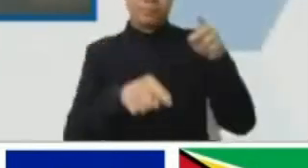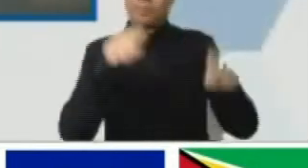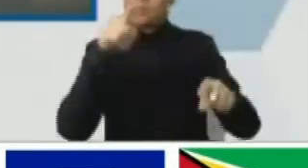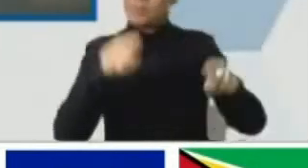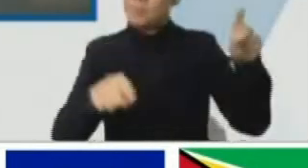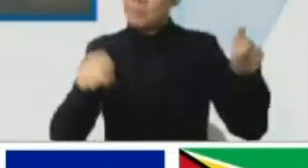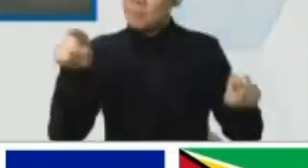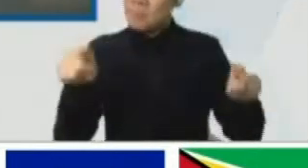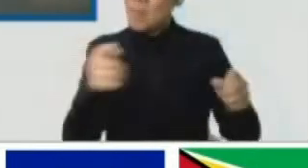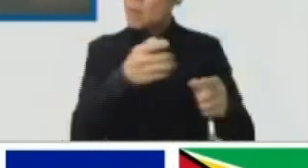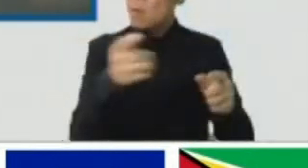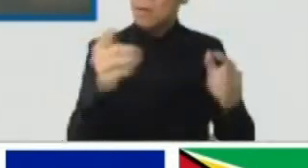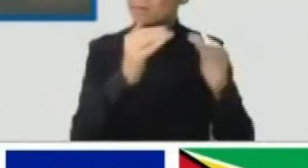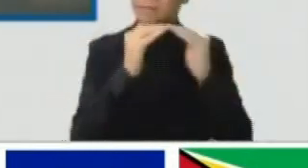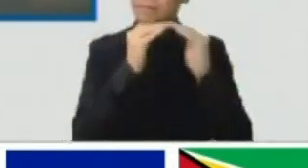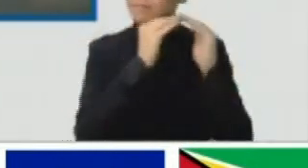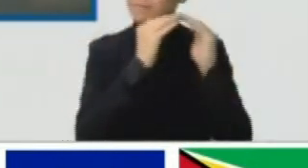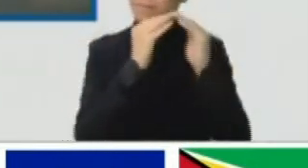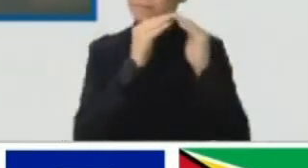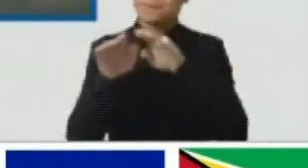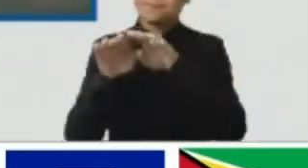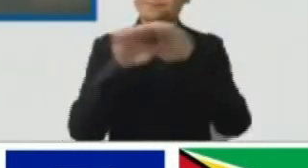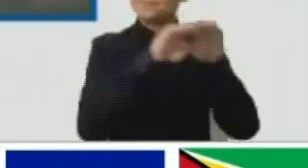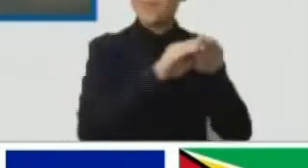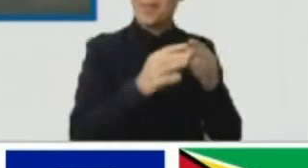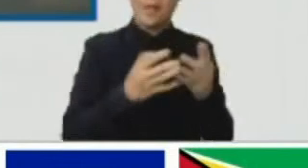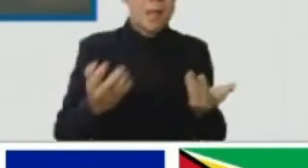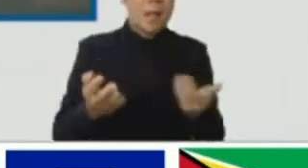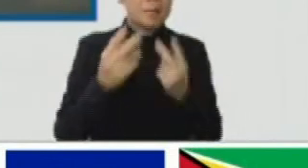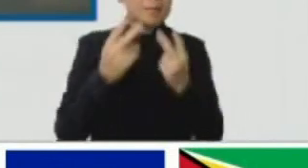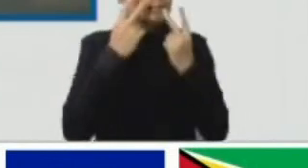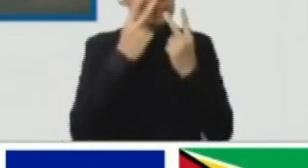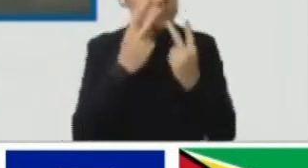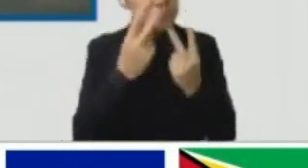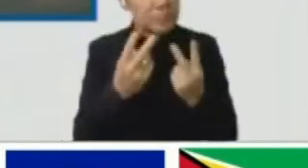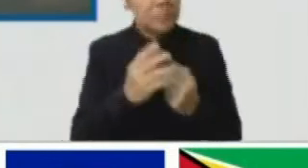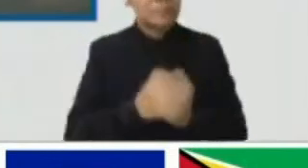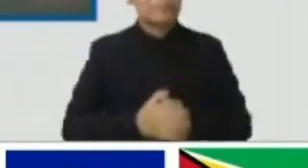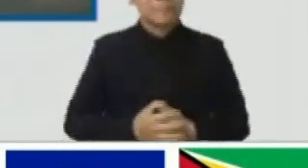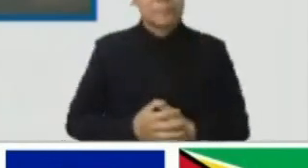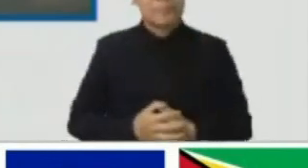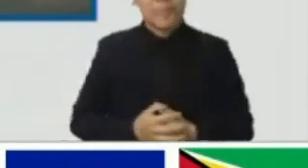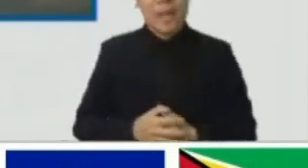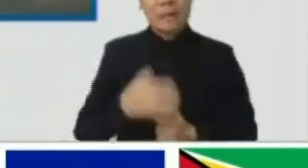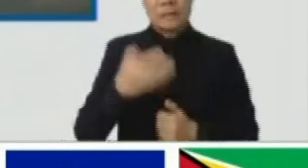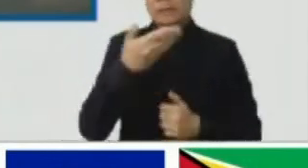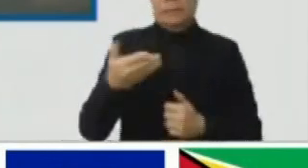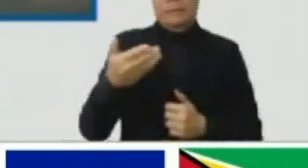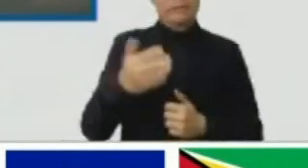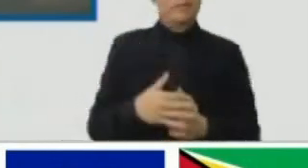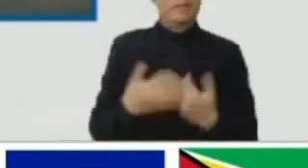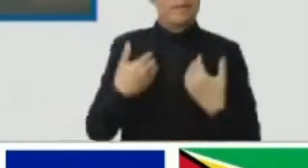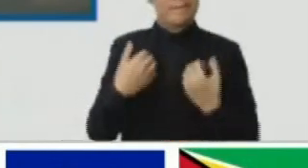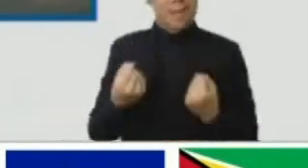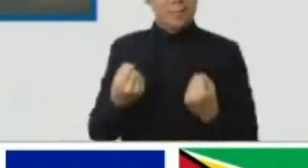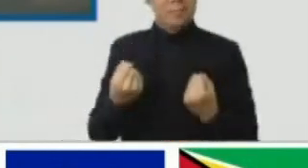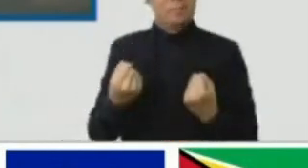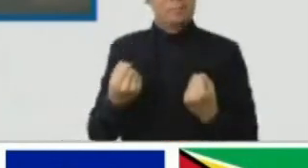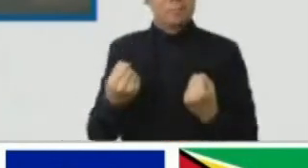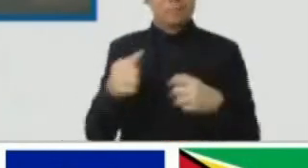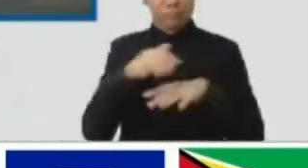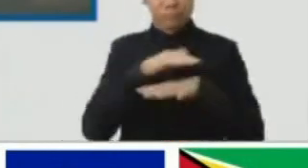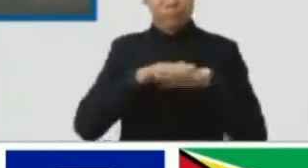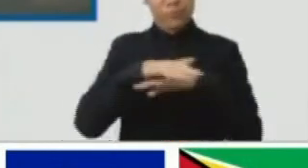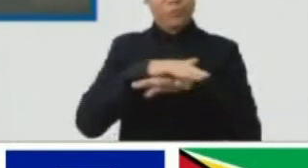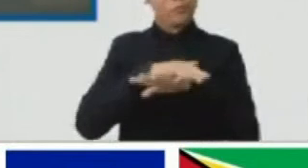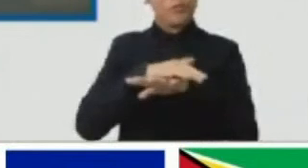their ravages. The clearest proof of this is the health, social, and economic crisis caused by the coronavirus